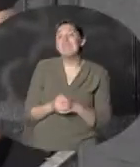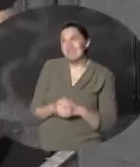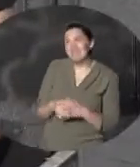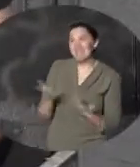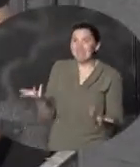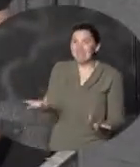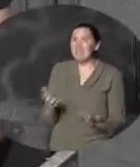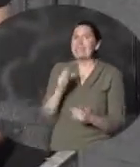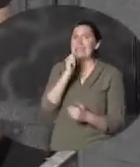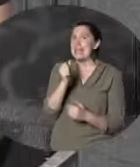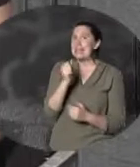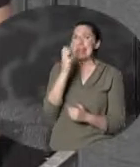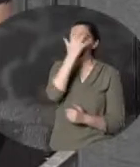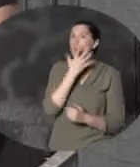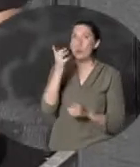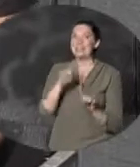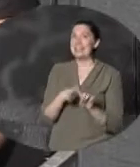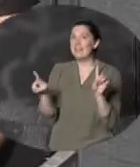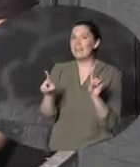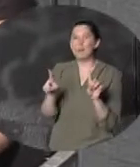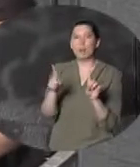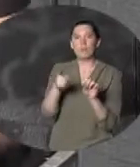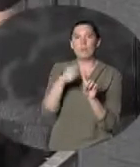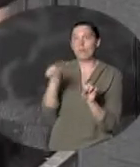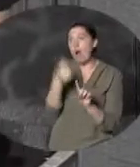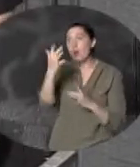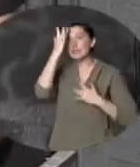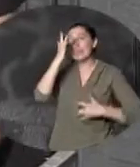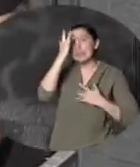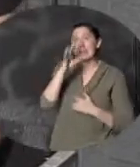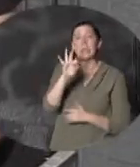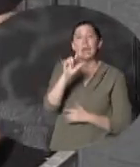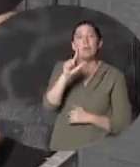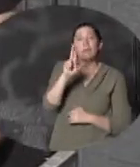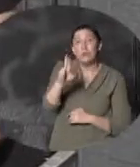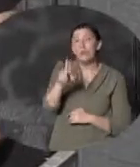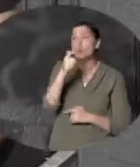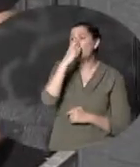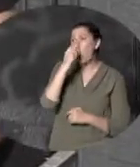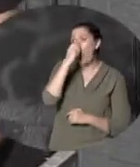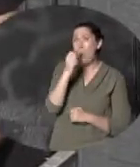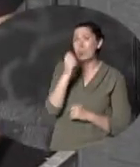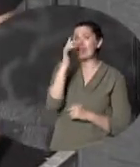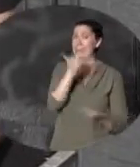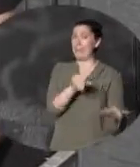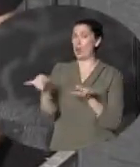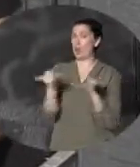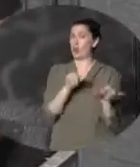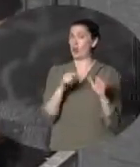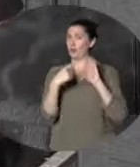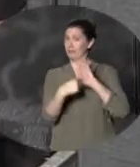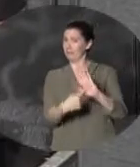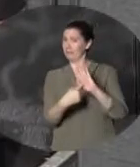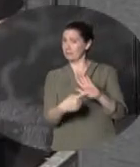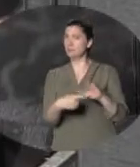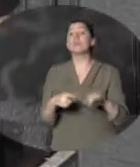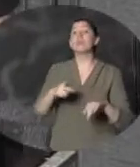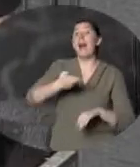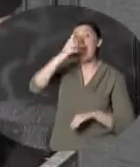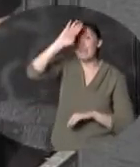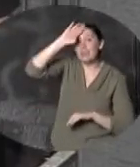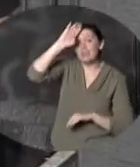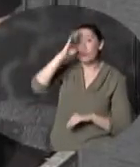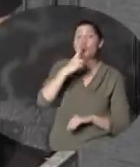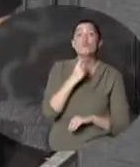It doesn't look tremendously different from other illnesses like the flu or a common cold. The main things that you see are that high fever,